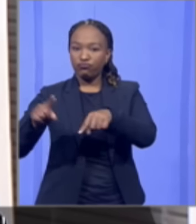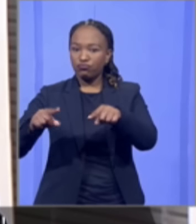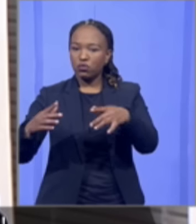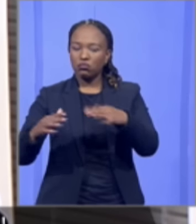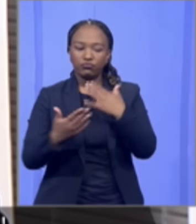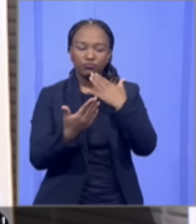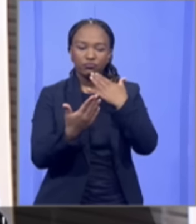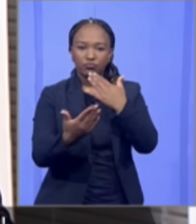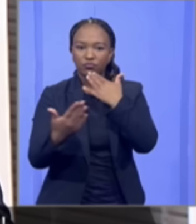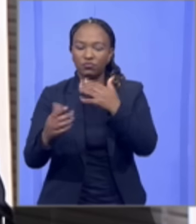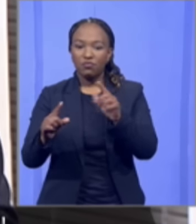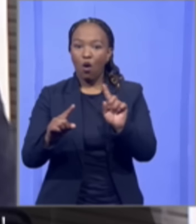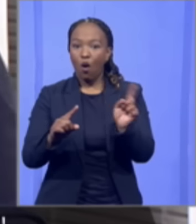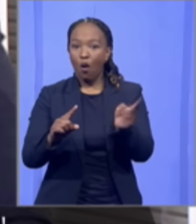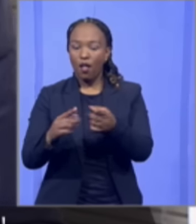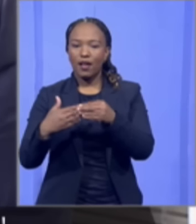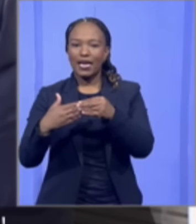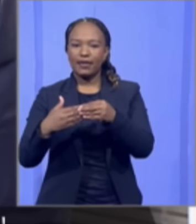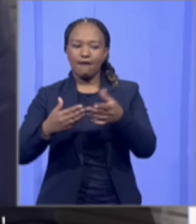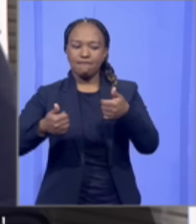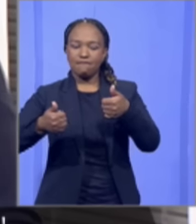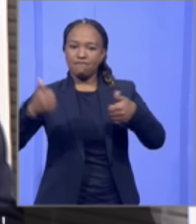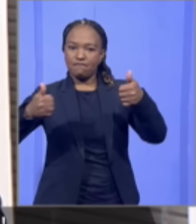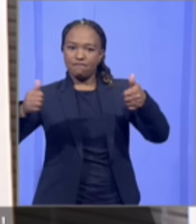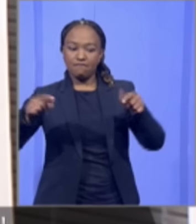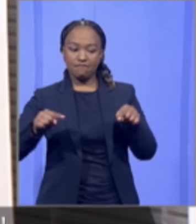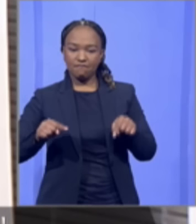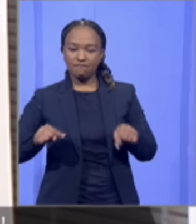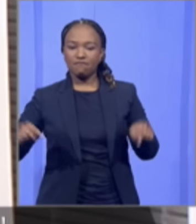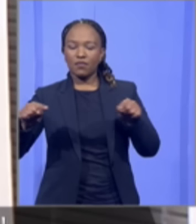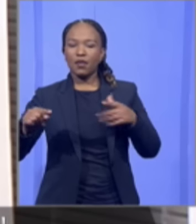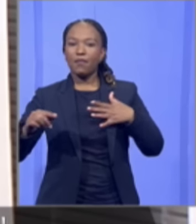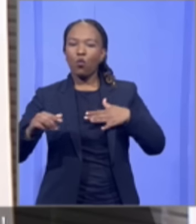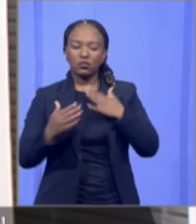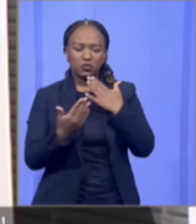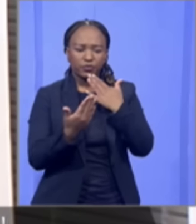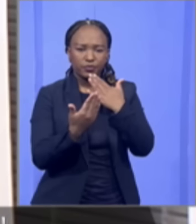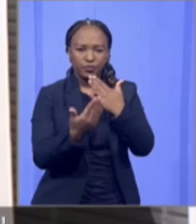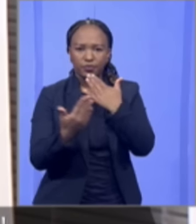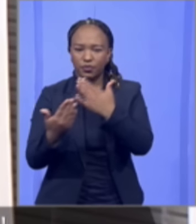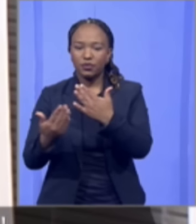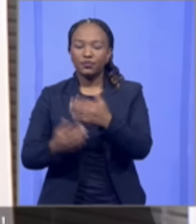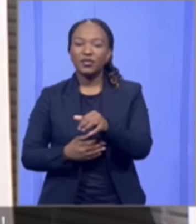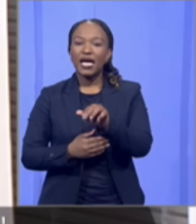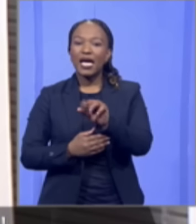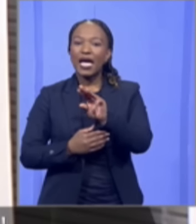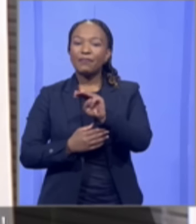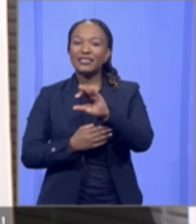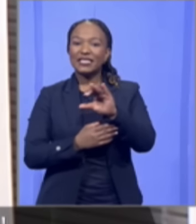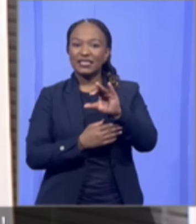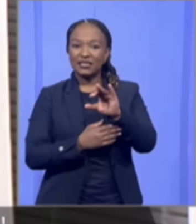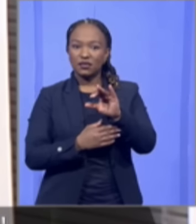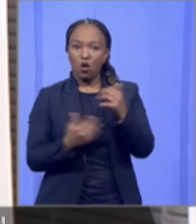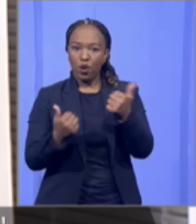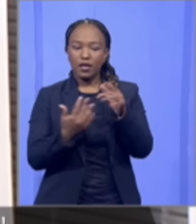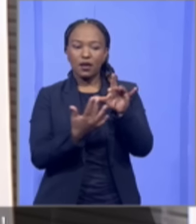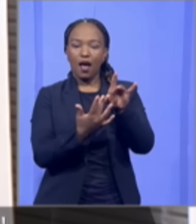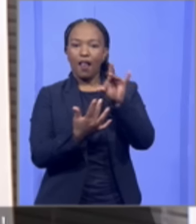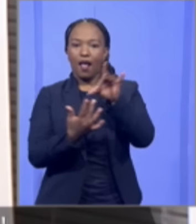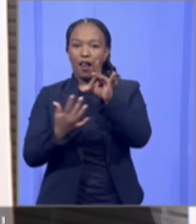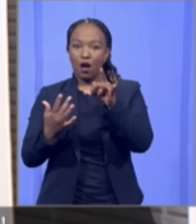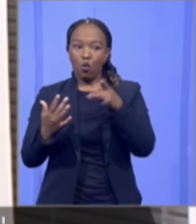Administration. I want to personally thank all the MECs that were part of the Sixth Administration. I had a